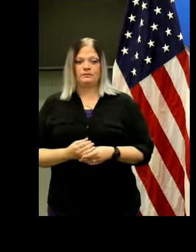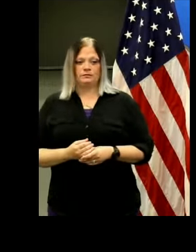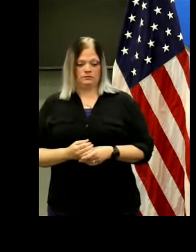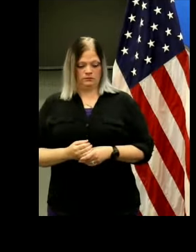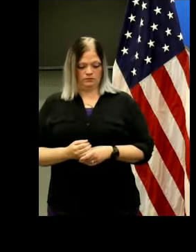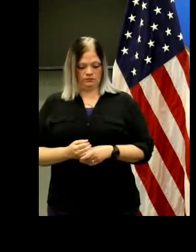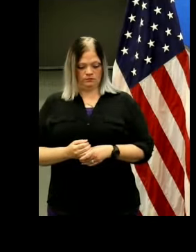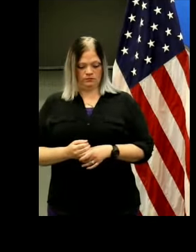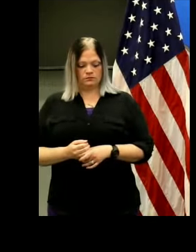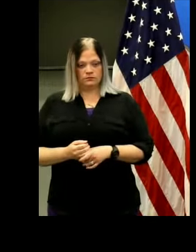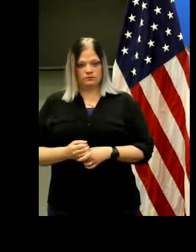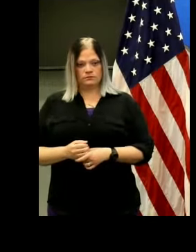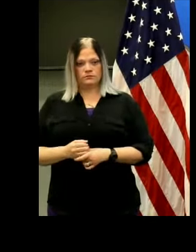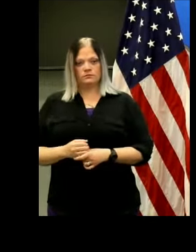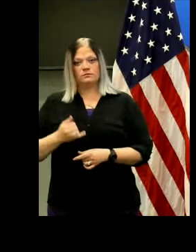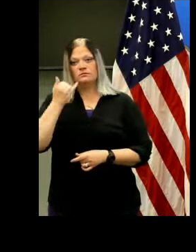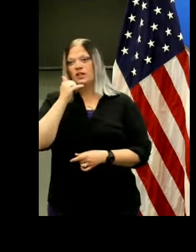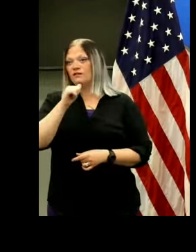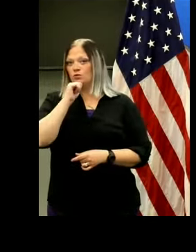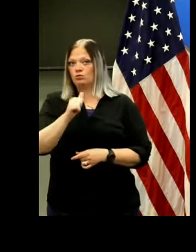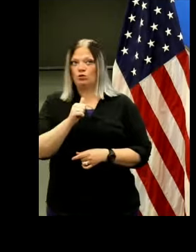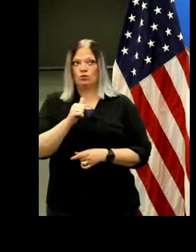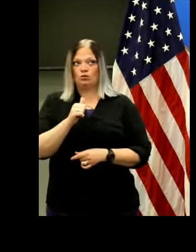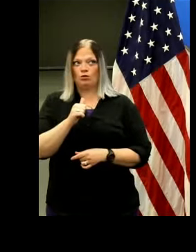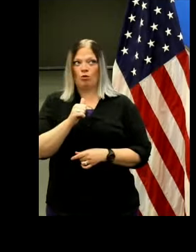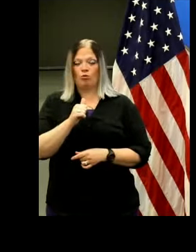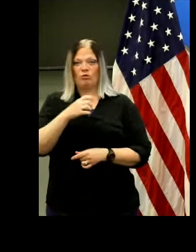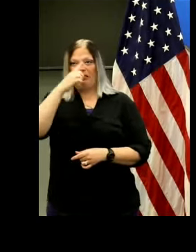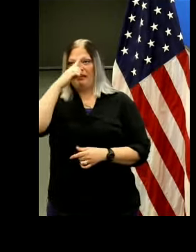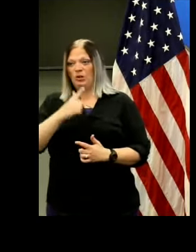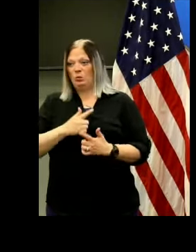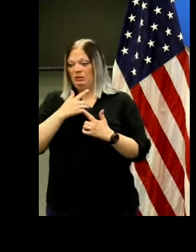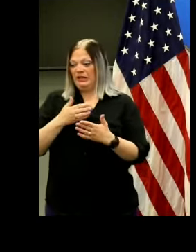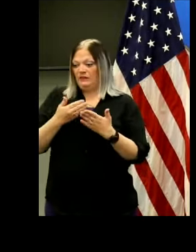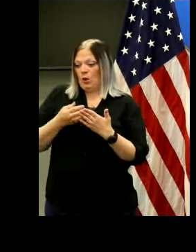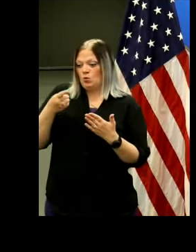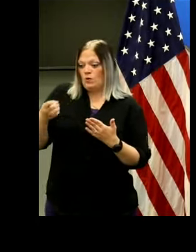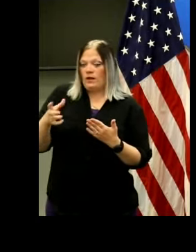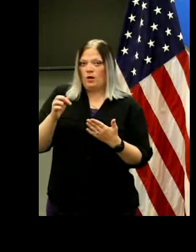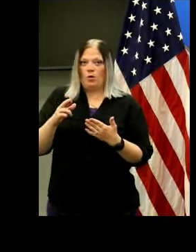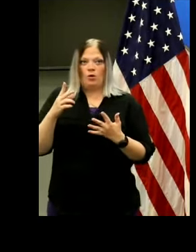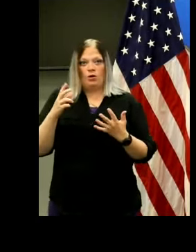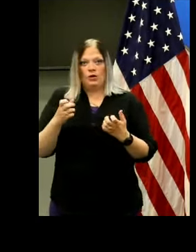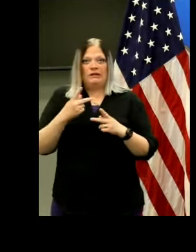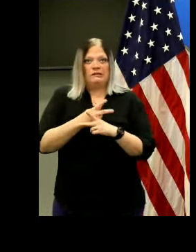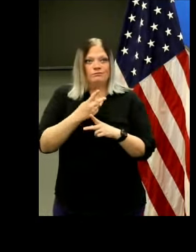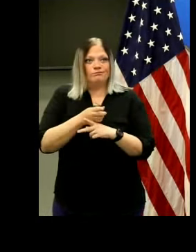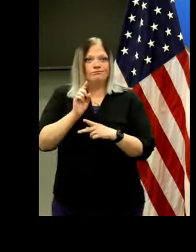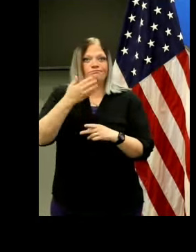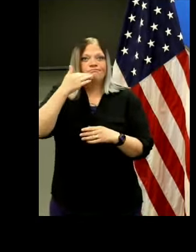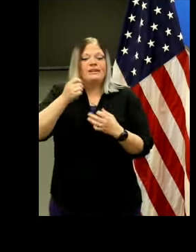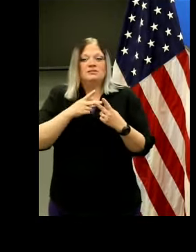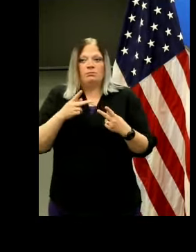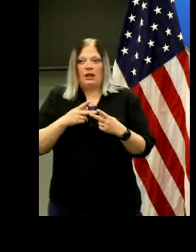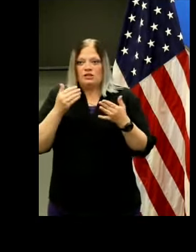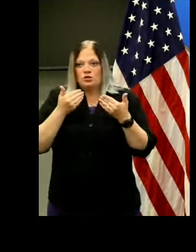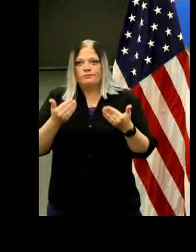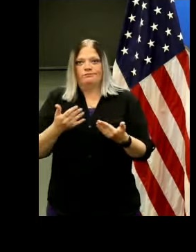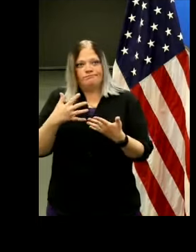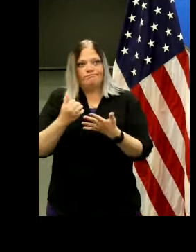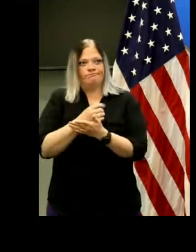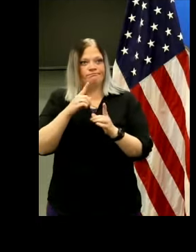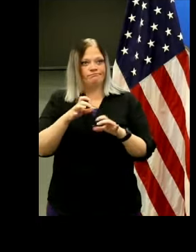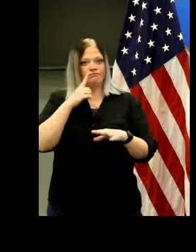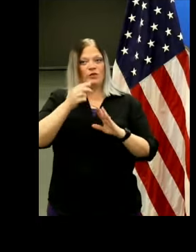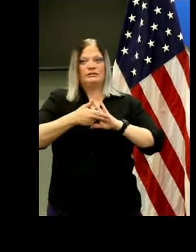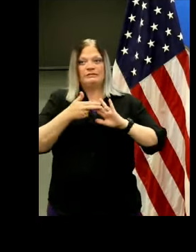And then if you don't think you live near that site, or you want to figure out where's the best place for you to get tested for a